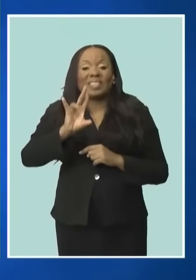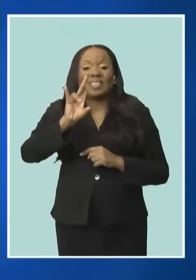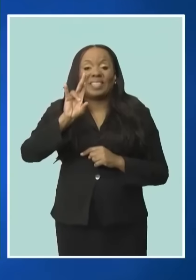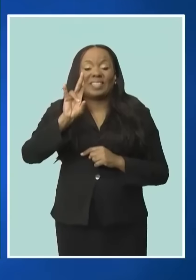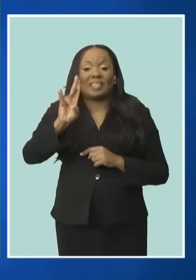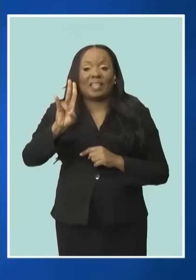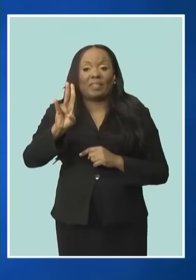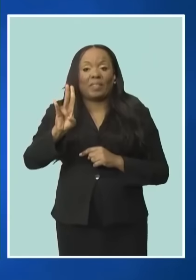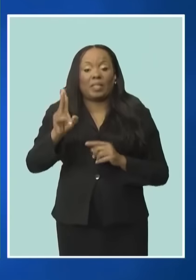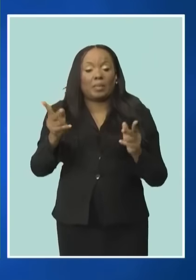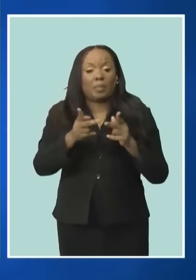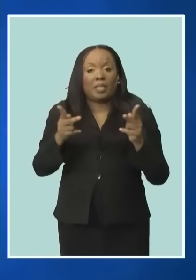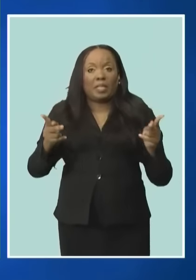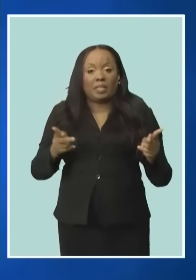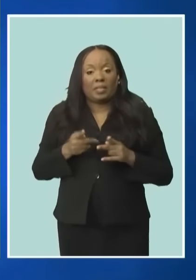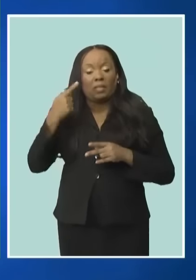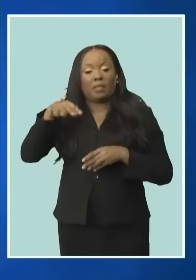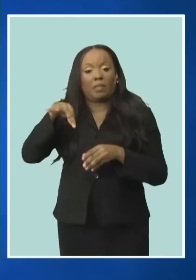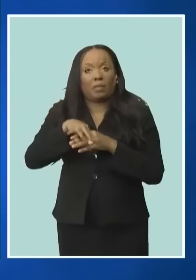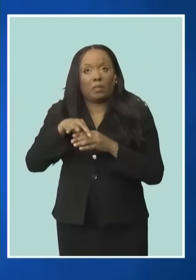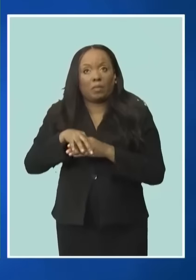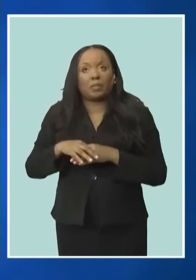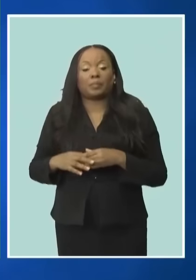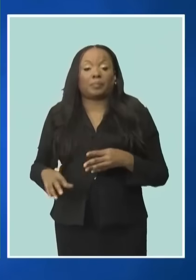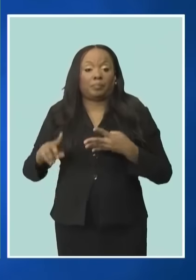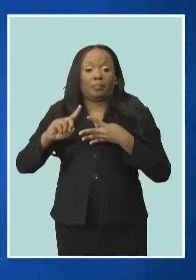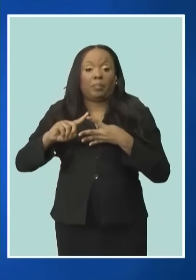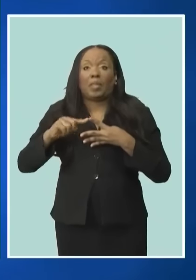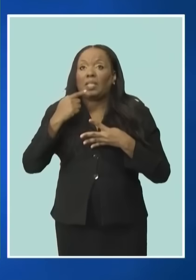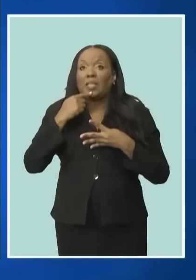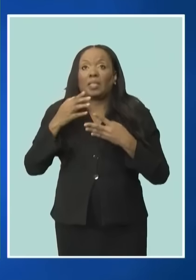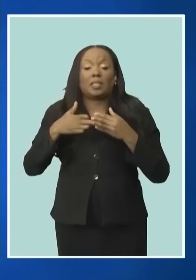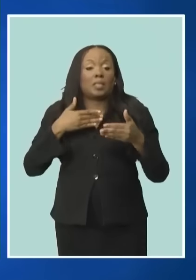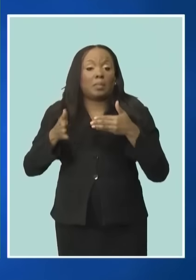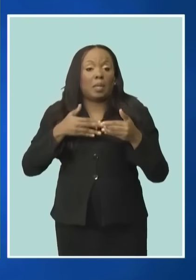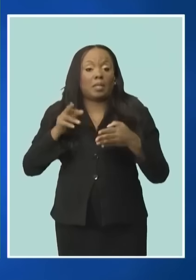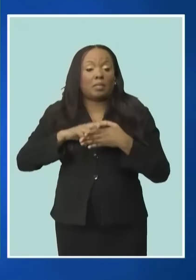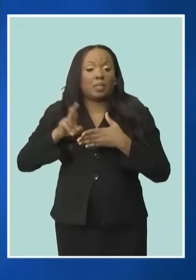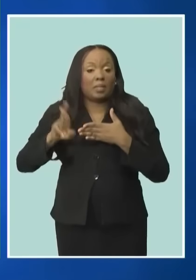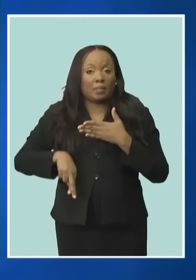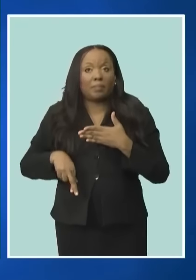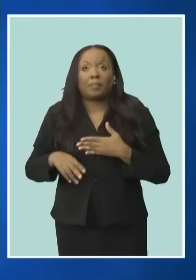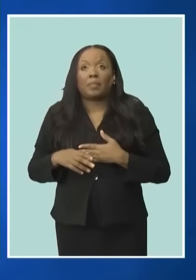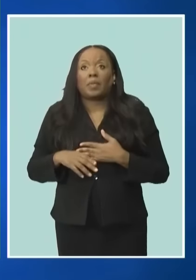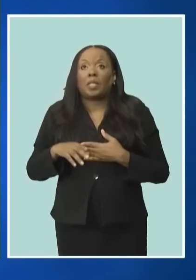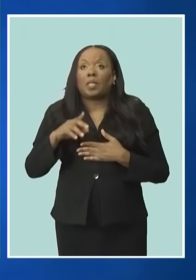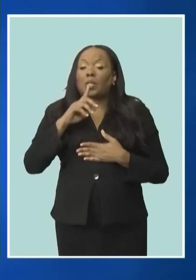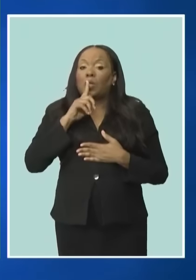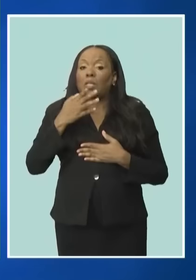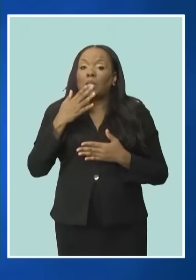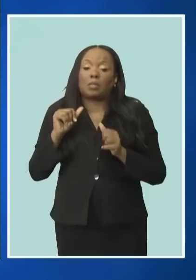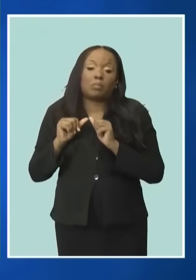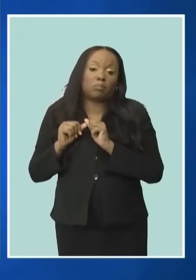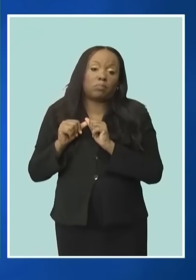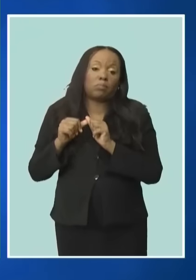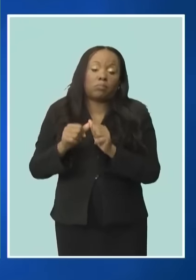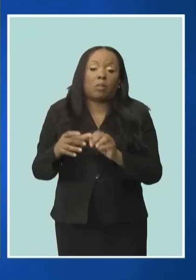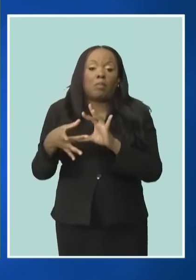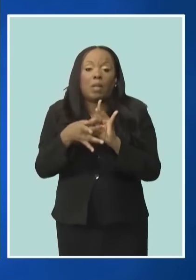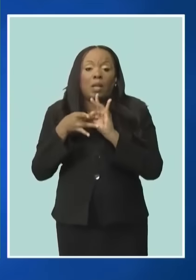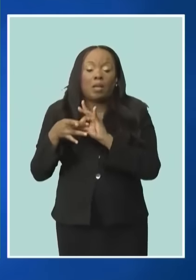9 districts. Mr. Blackman says, regardless of tonight's results, this is a long-term relationship he is